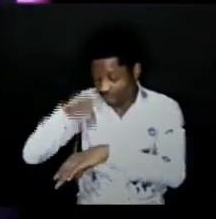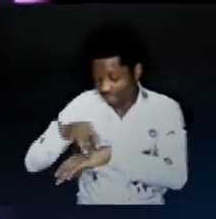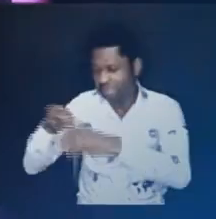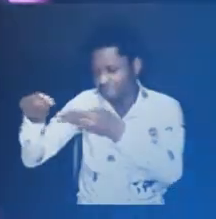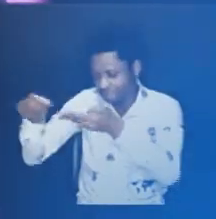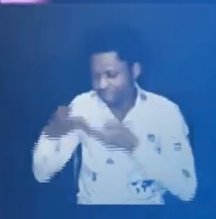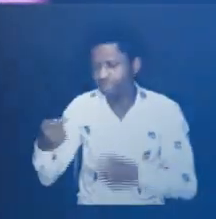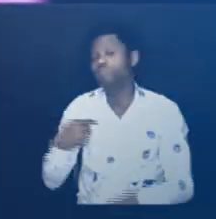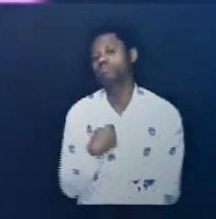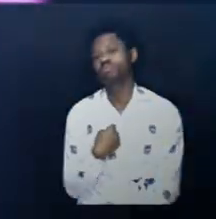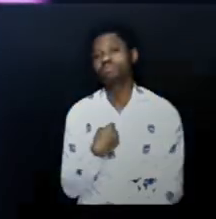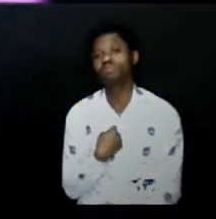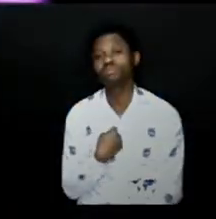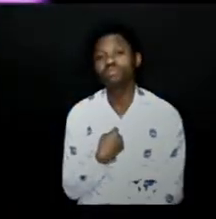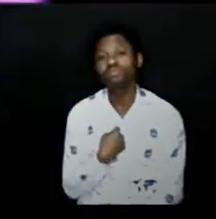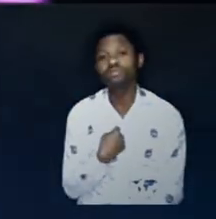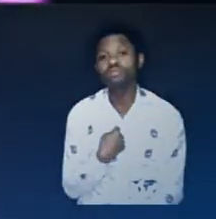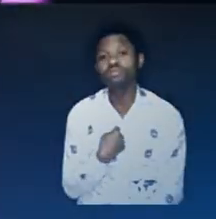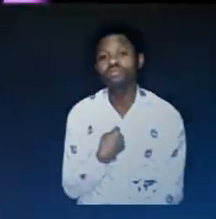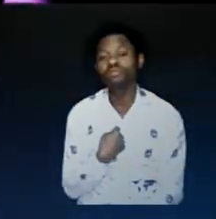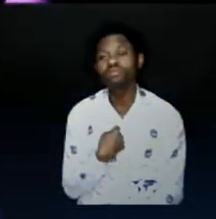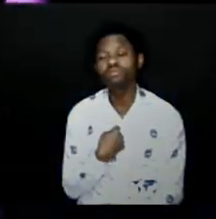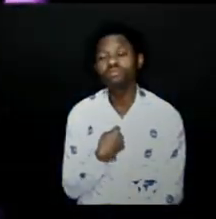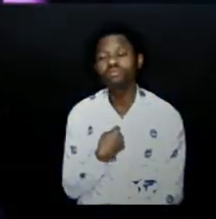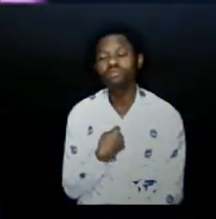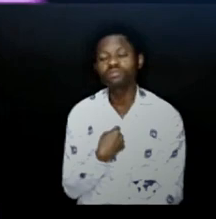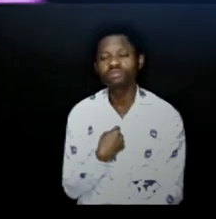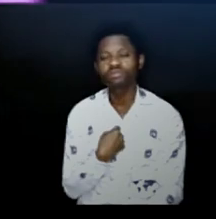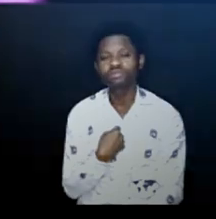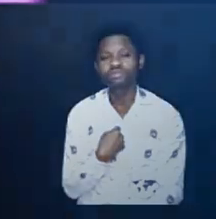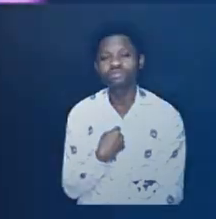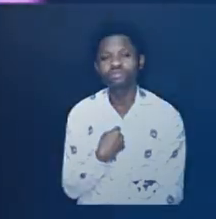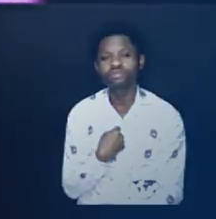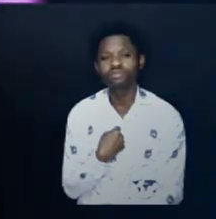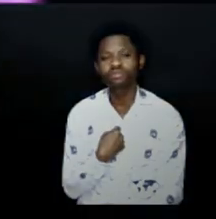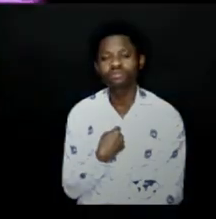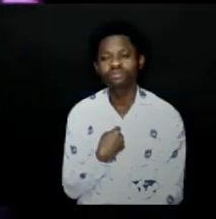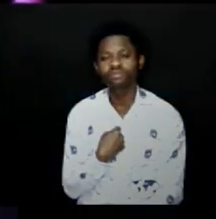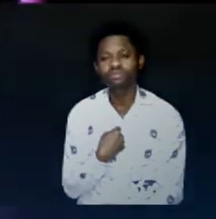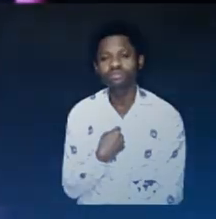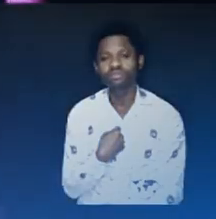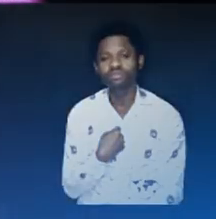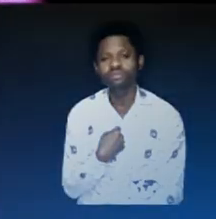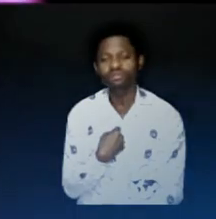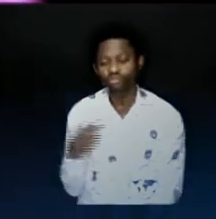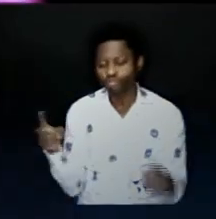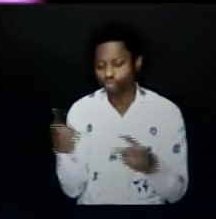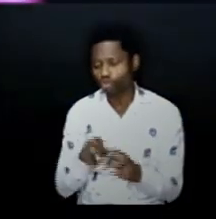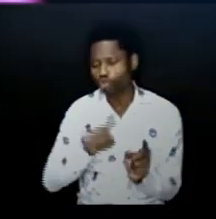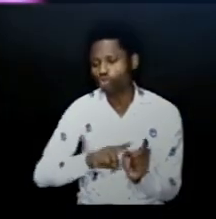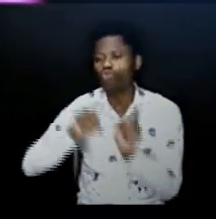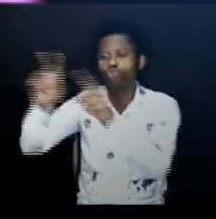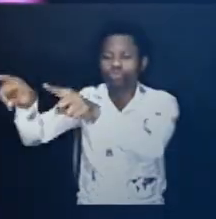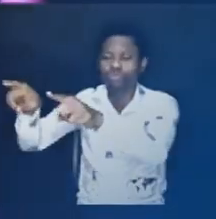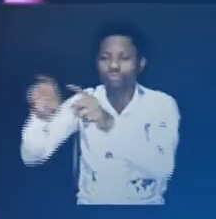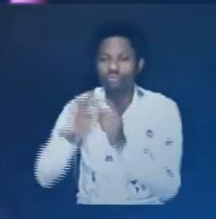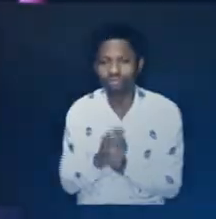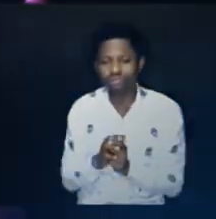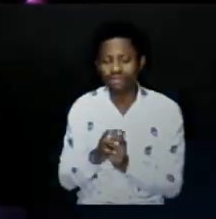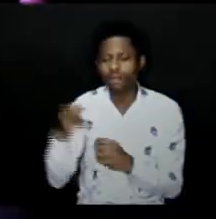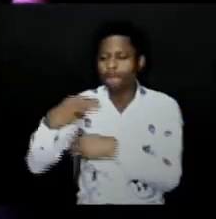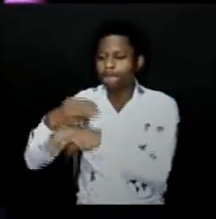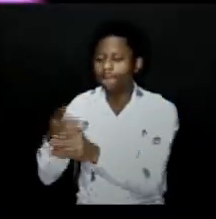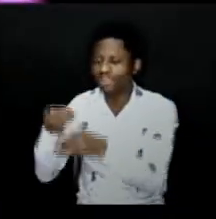Jesus by the country one say what the osoro ni asase to tumi nyina amame. Therefore go and